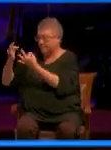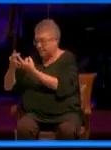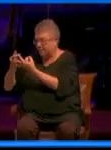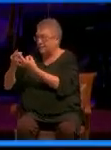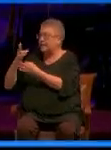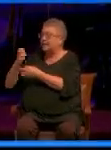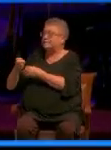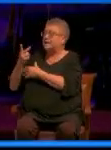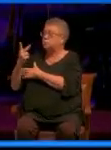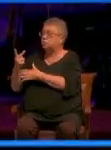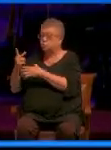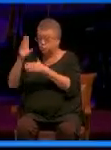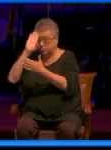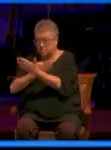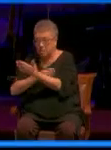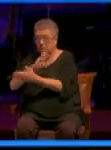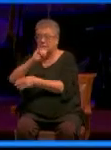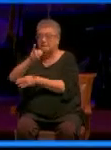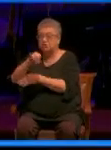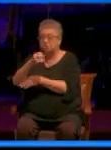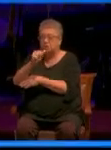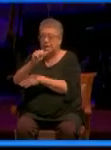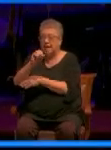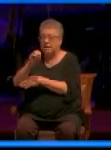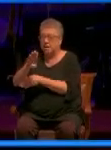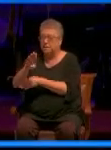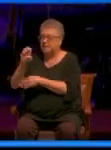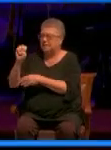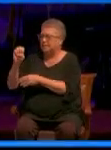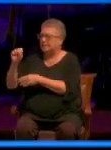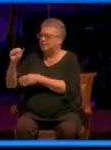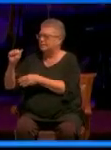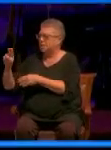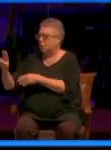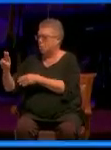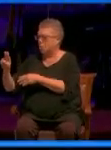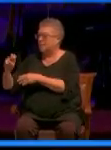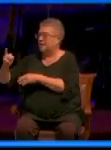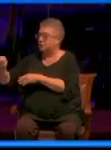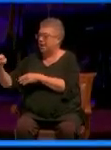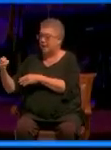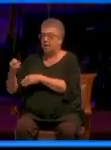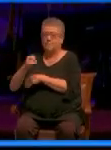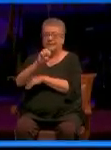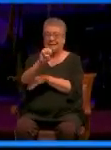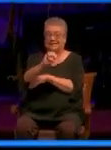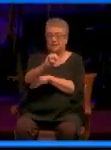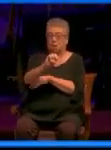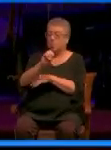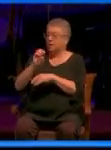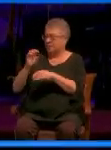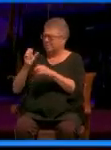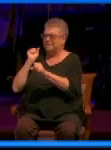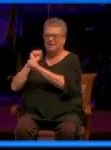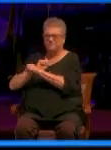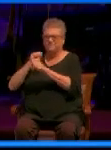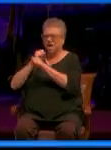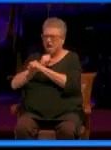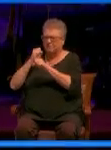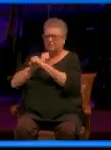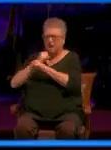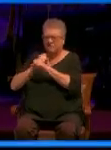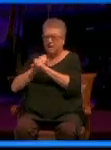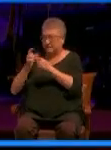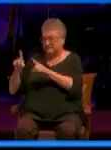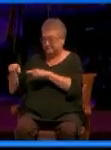had two sons, Jacob and Esau. And Jacob and Esau have been fighting since the womb. The Bible told us just a few